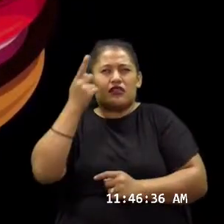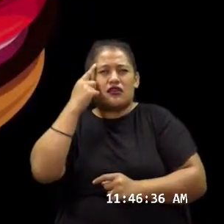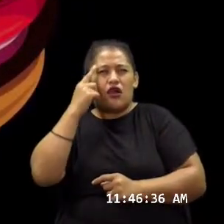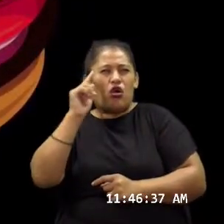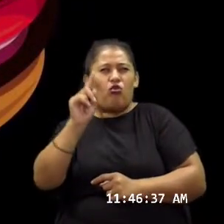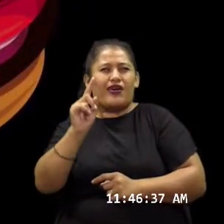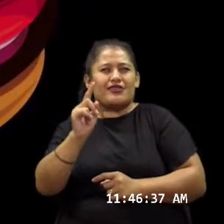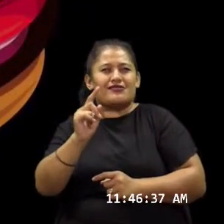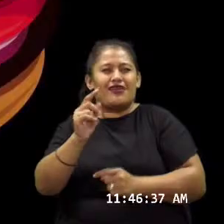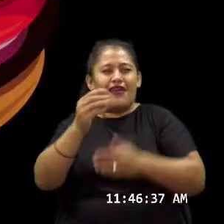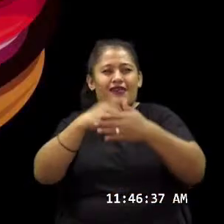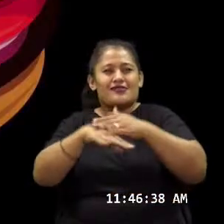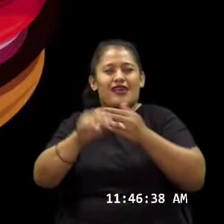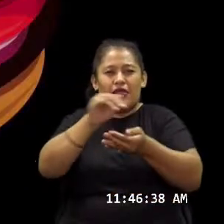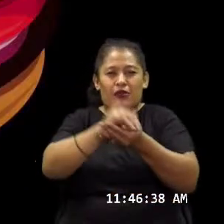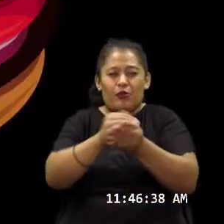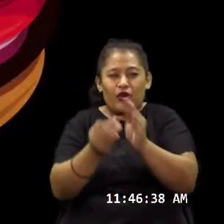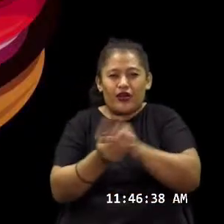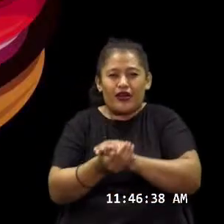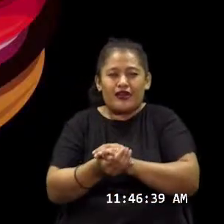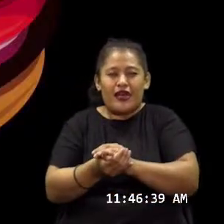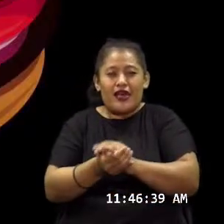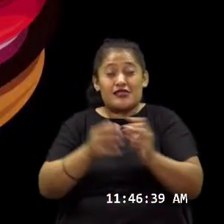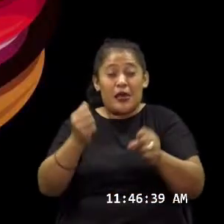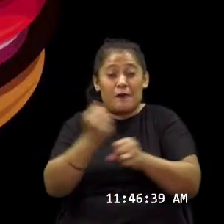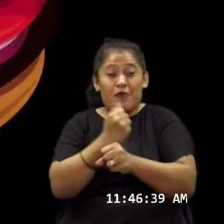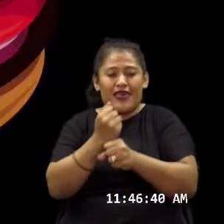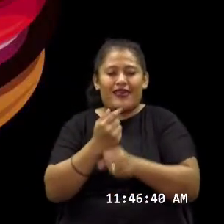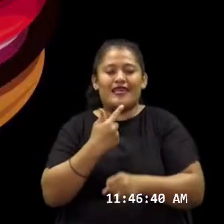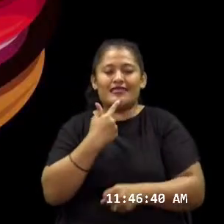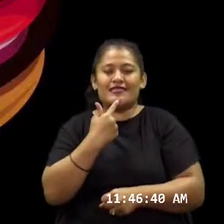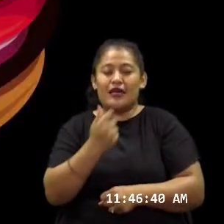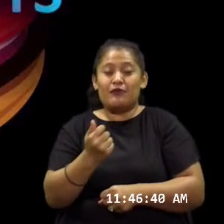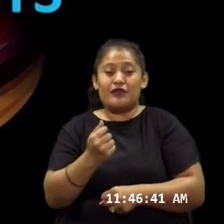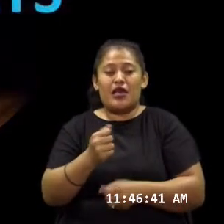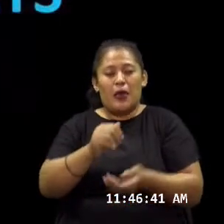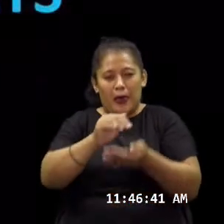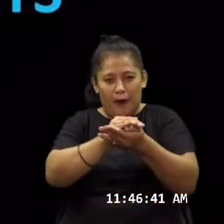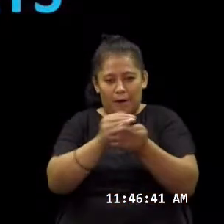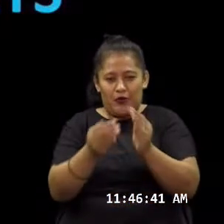the ingredients that make a yummy hamburger.